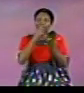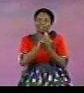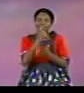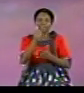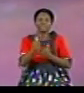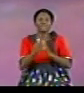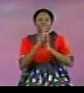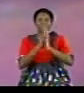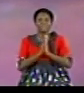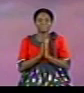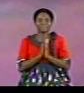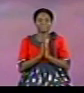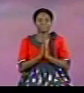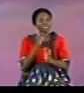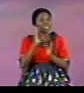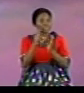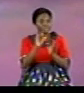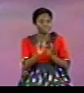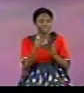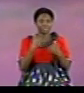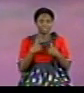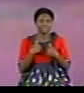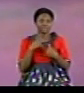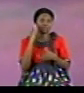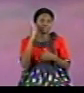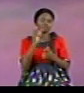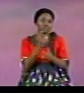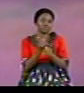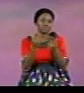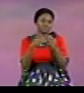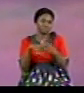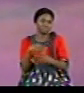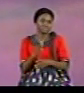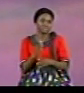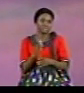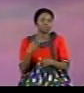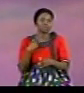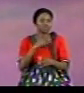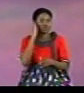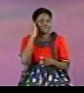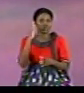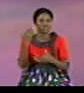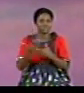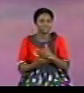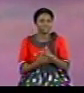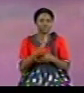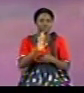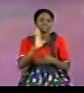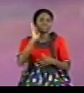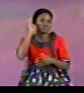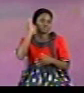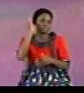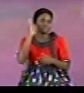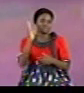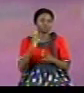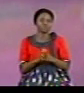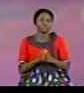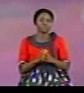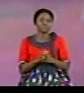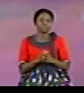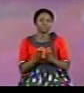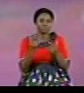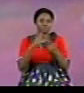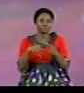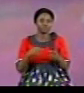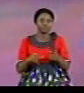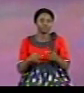If you still have testimonies, just come out. We will entertain your testimony. Just come to the left-hand side here